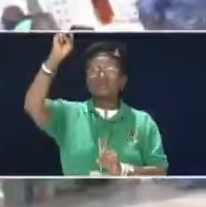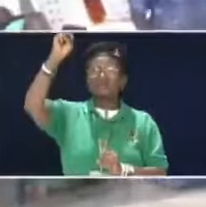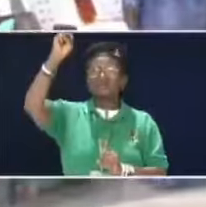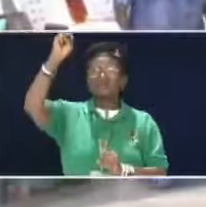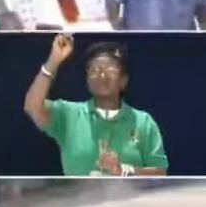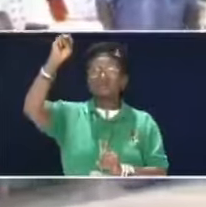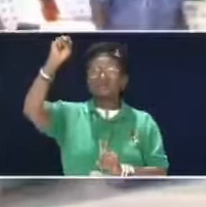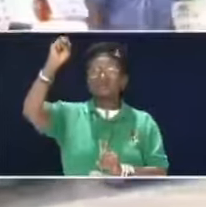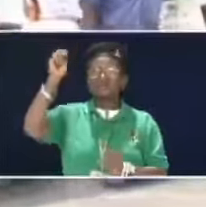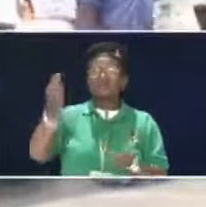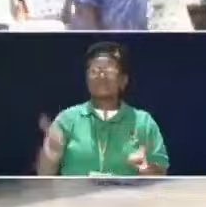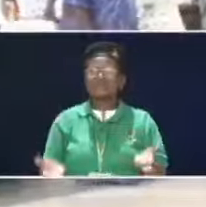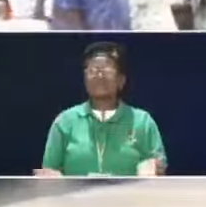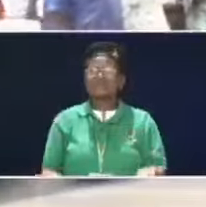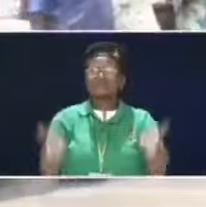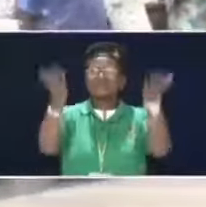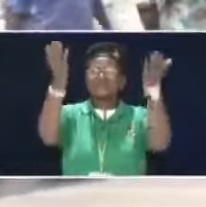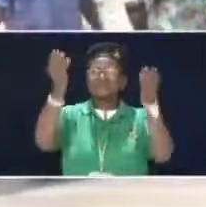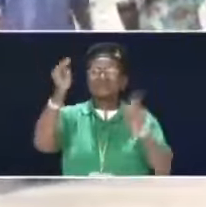Lift Him high.